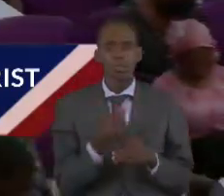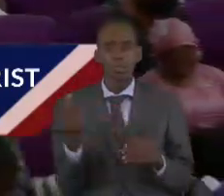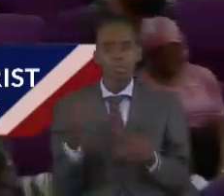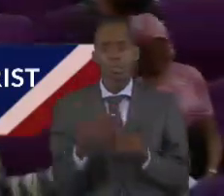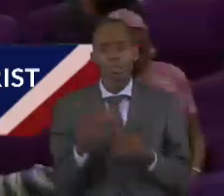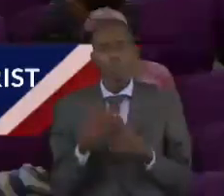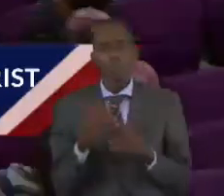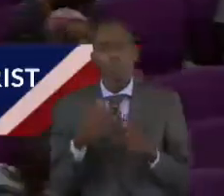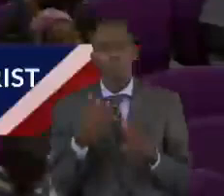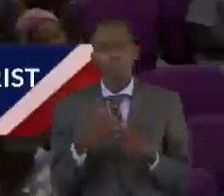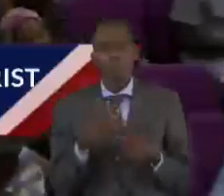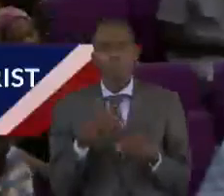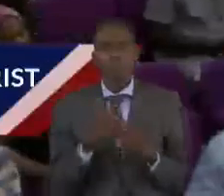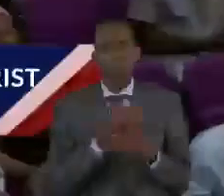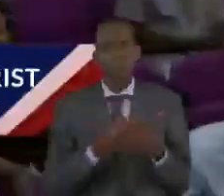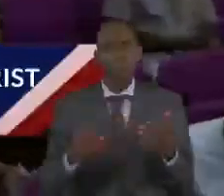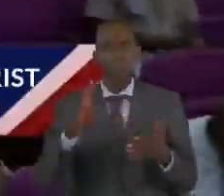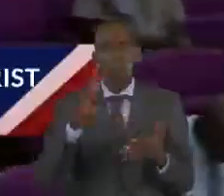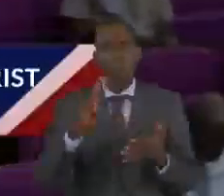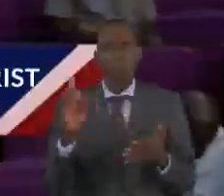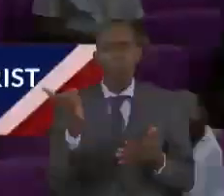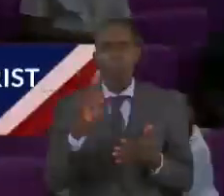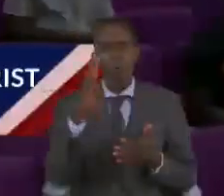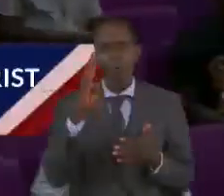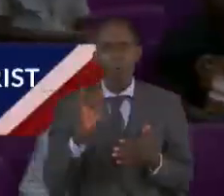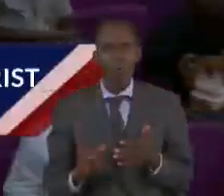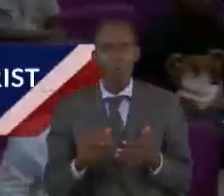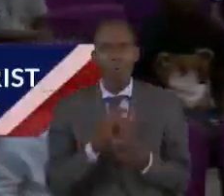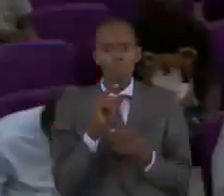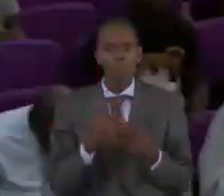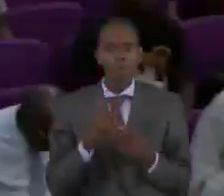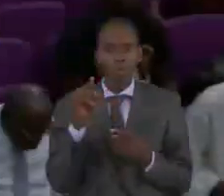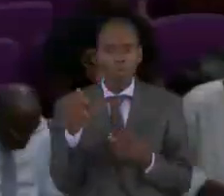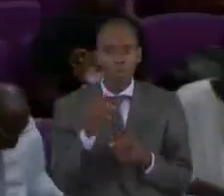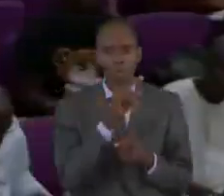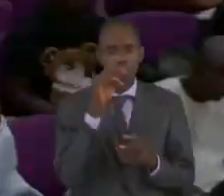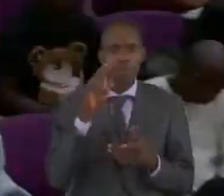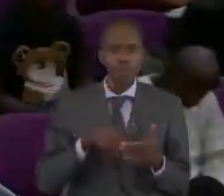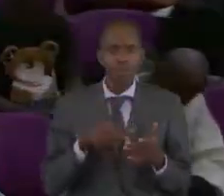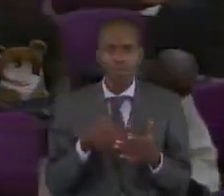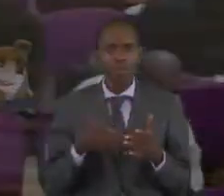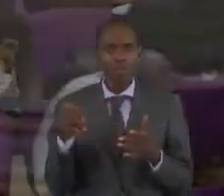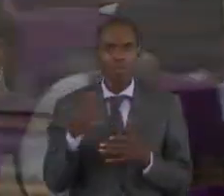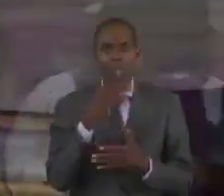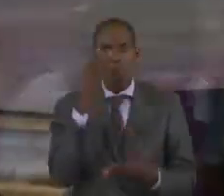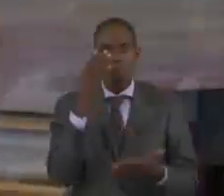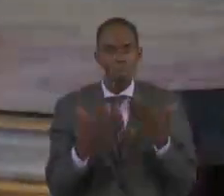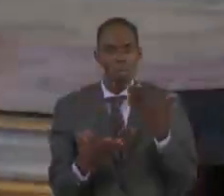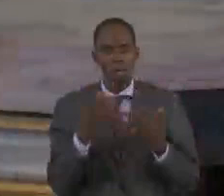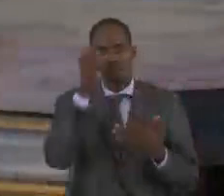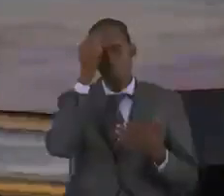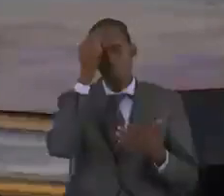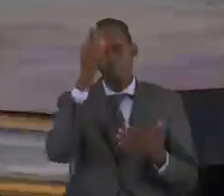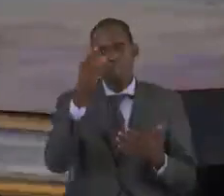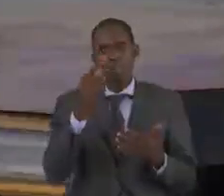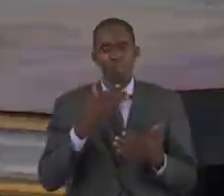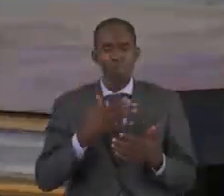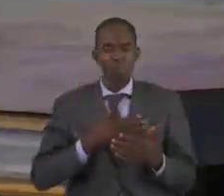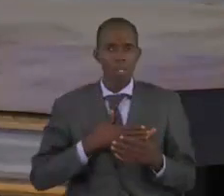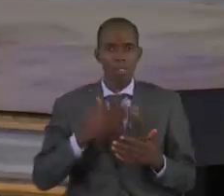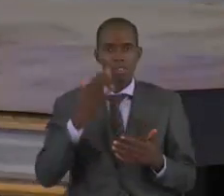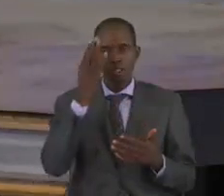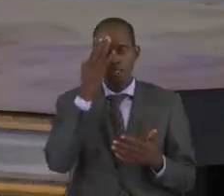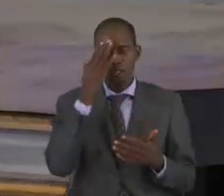verse 4, whereby when ye read, ye may understand my